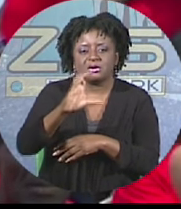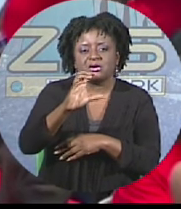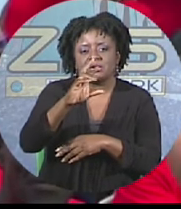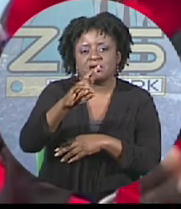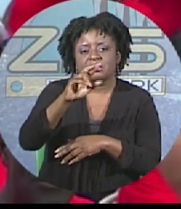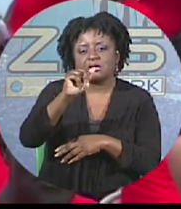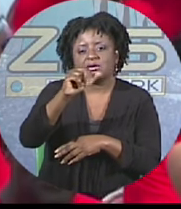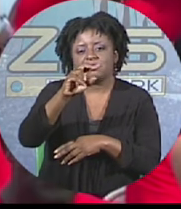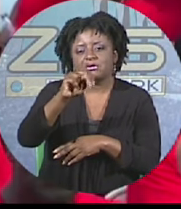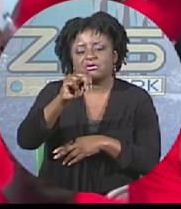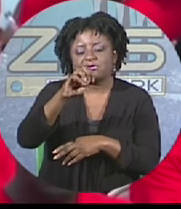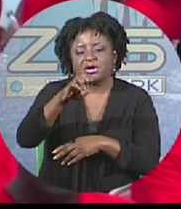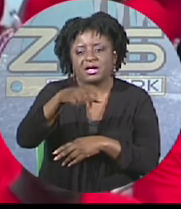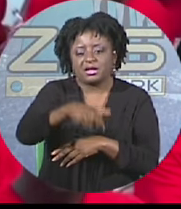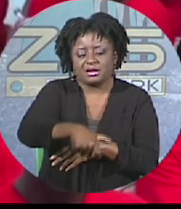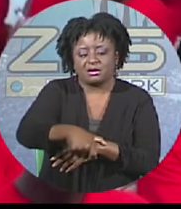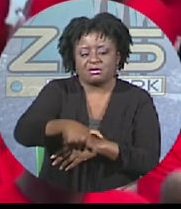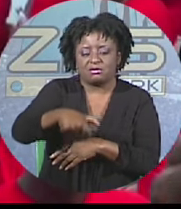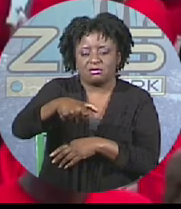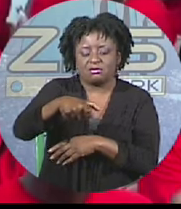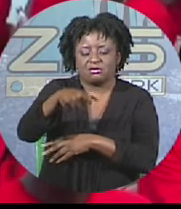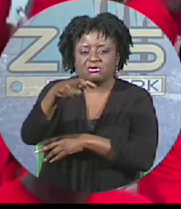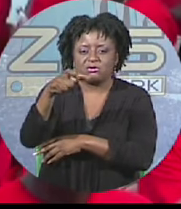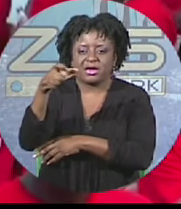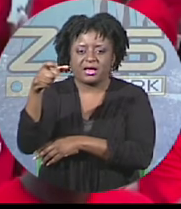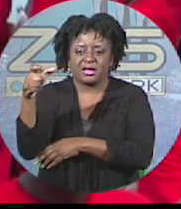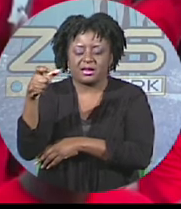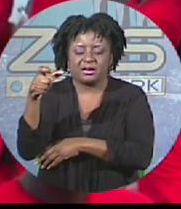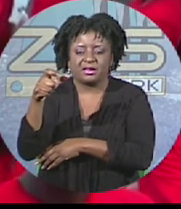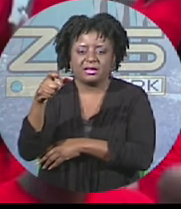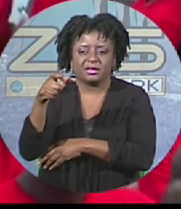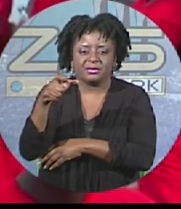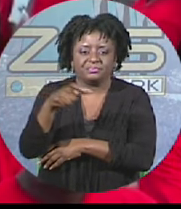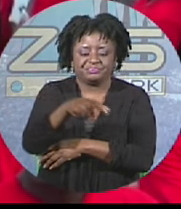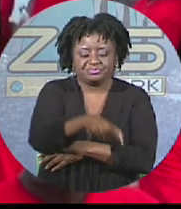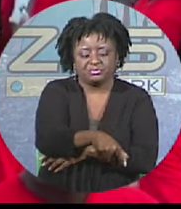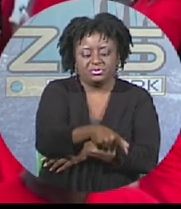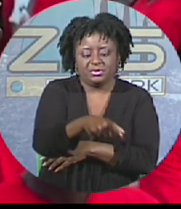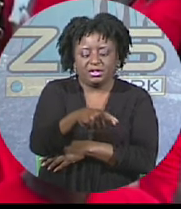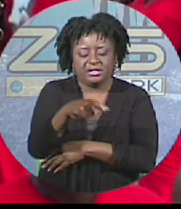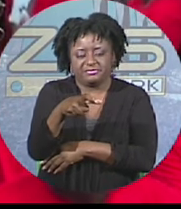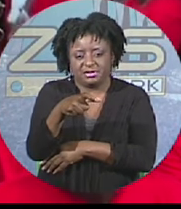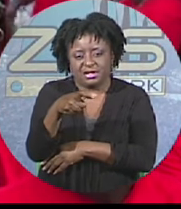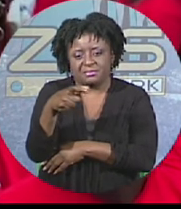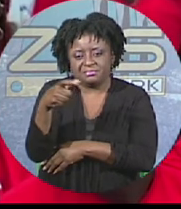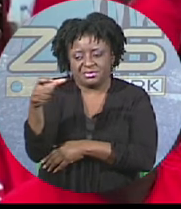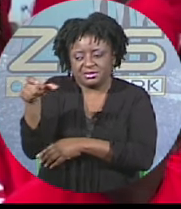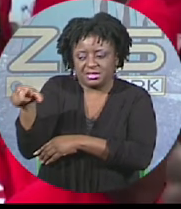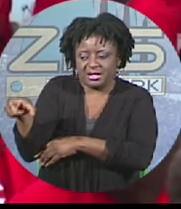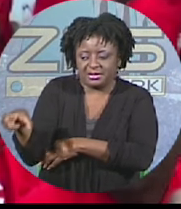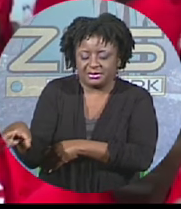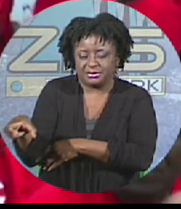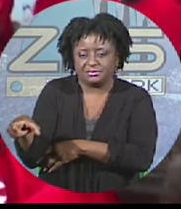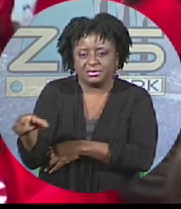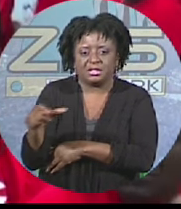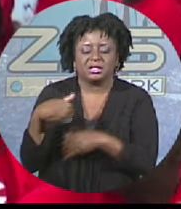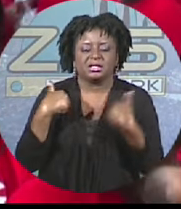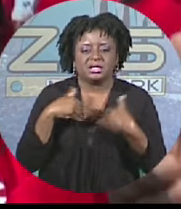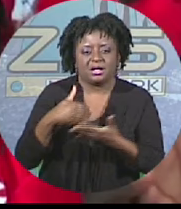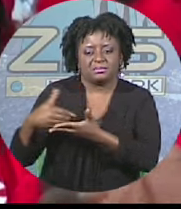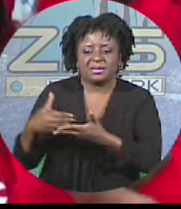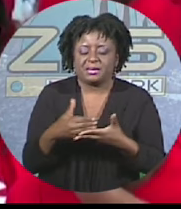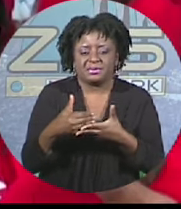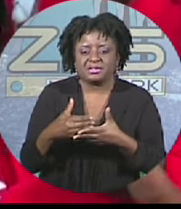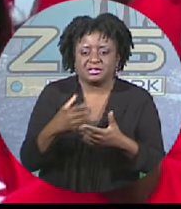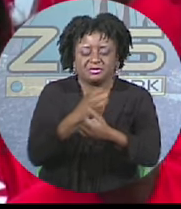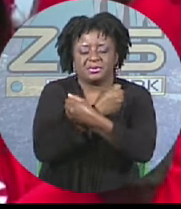is happening in our island. Young babies have been held by their parent to be taken on a crane